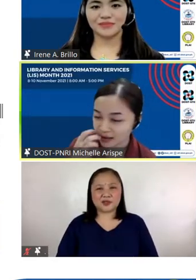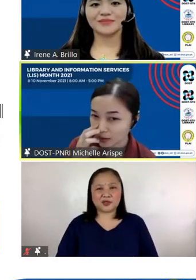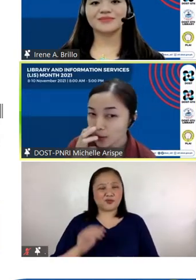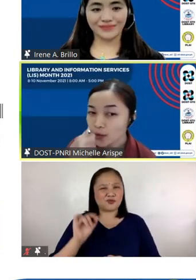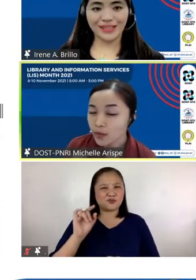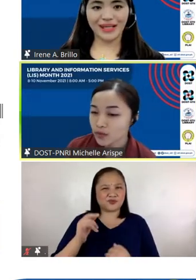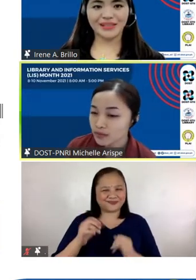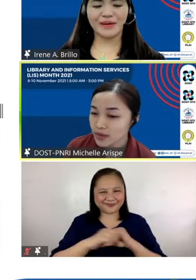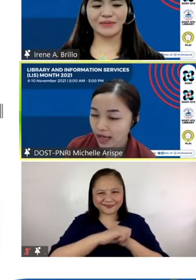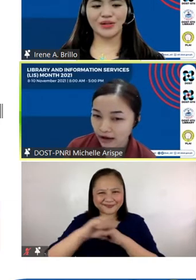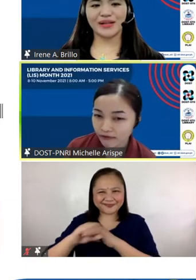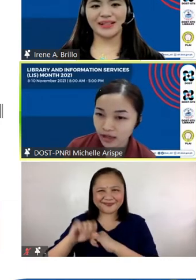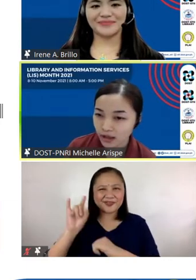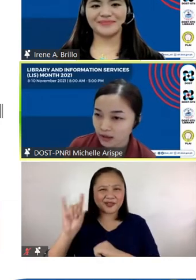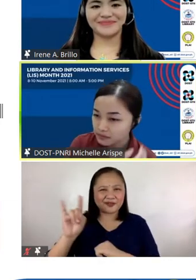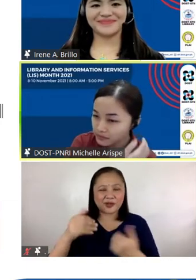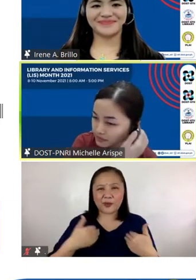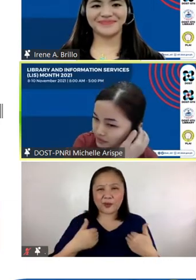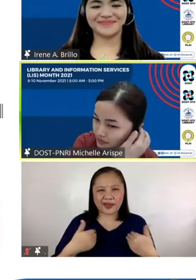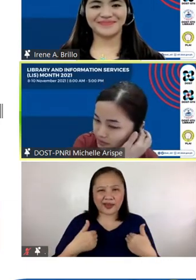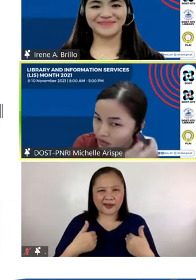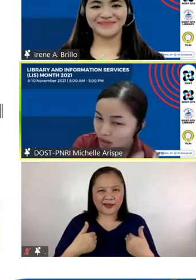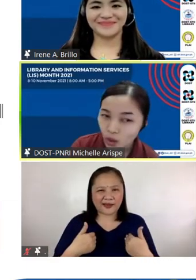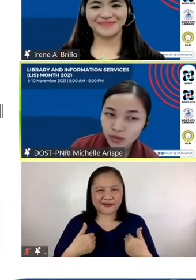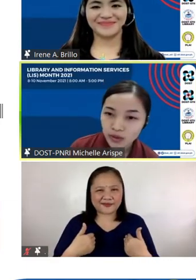Ms. Irene, no?